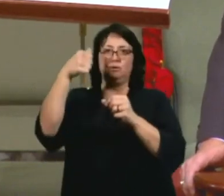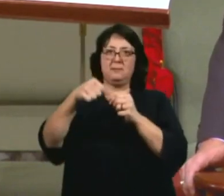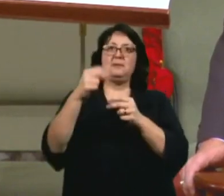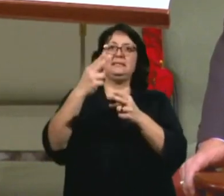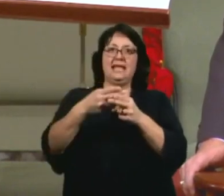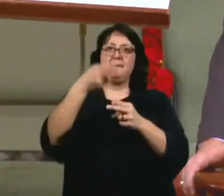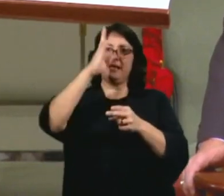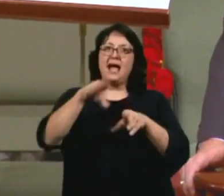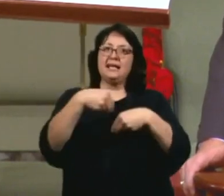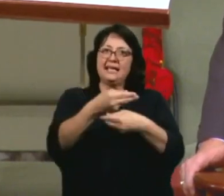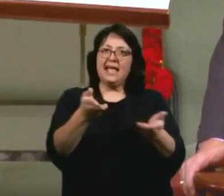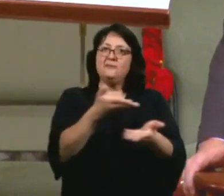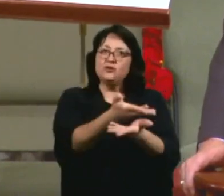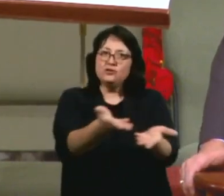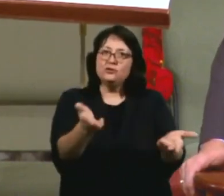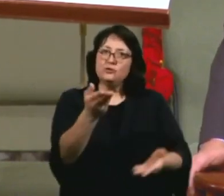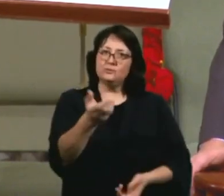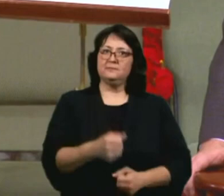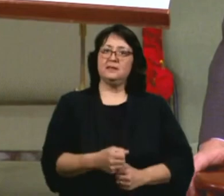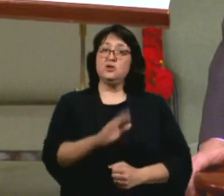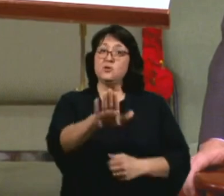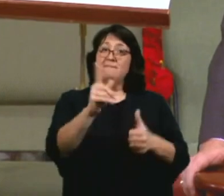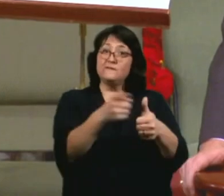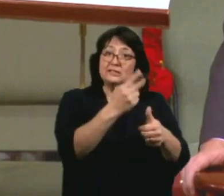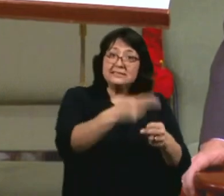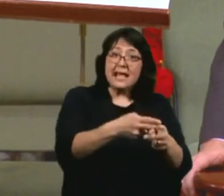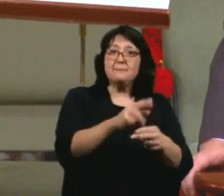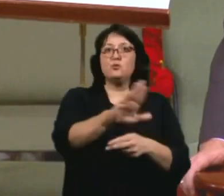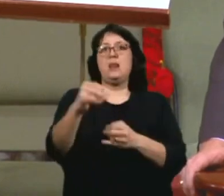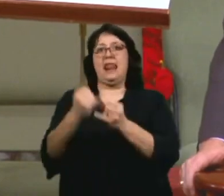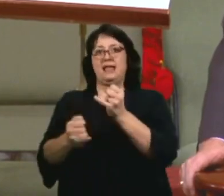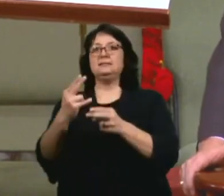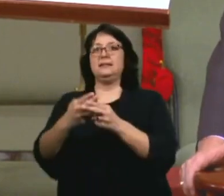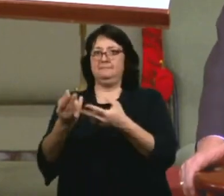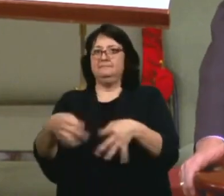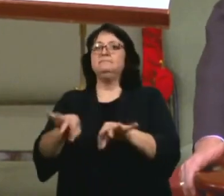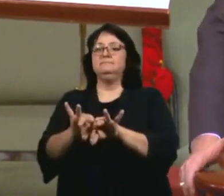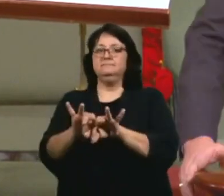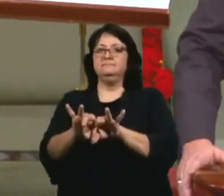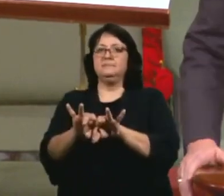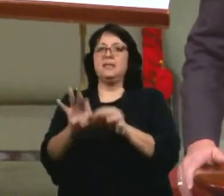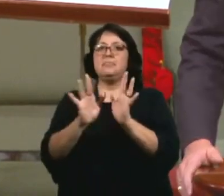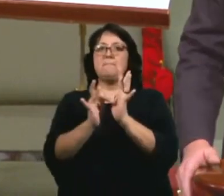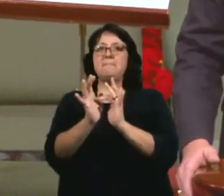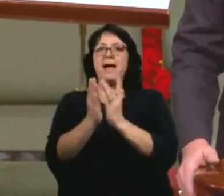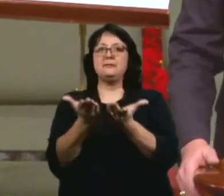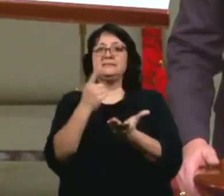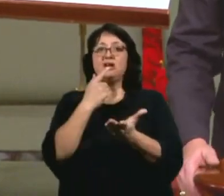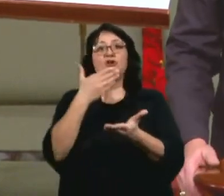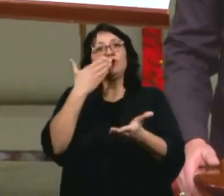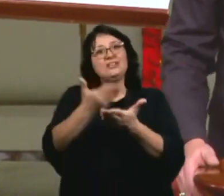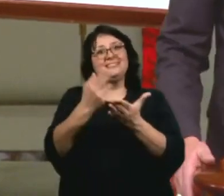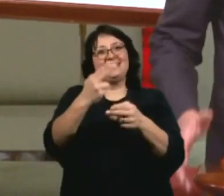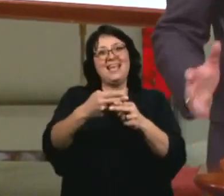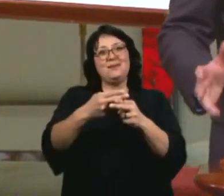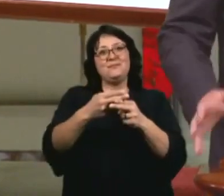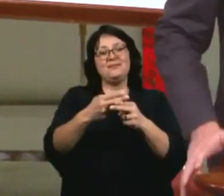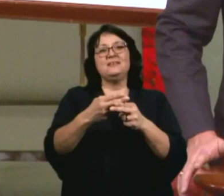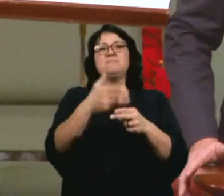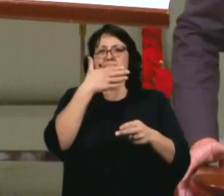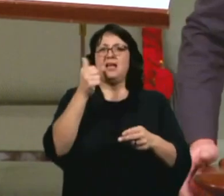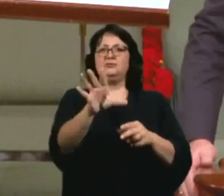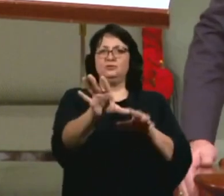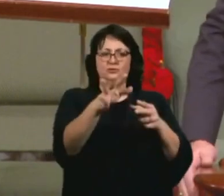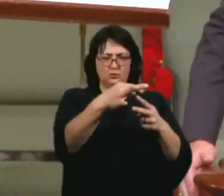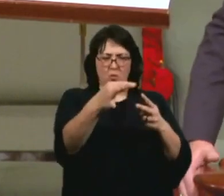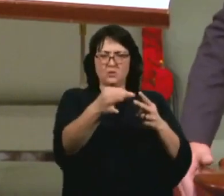God gave you, both your first name and your last name. The Bible tells us that a good name is rather to be chosen